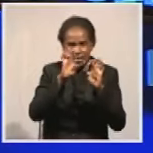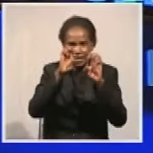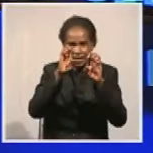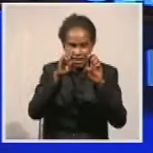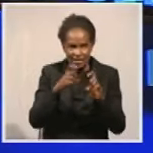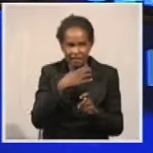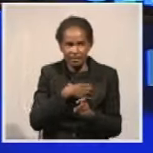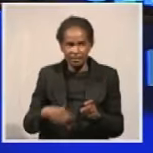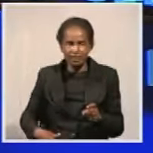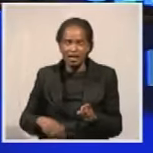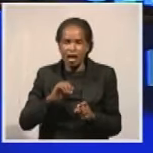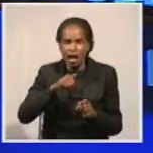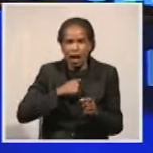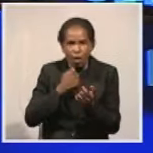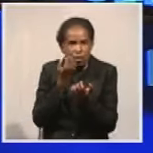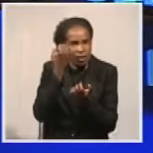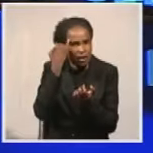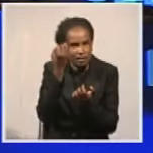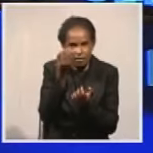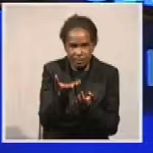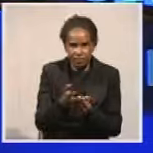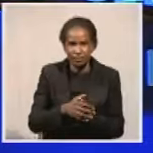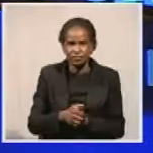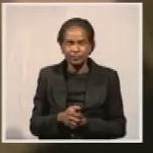Yeah, that was our proposal. So